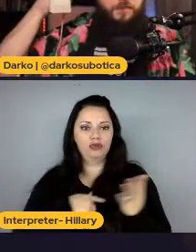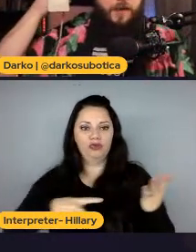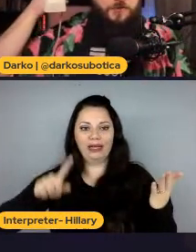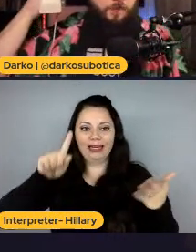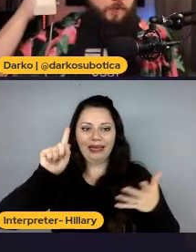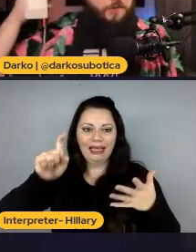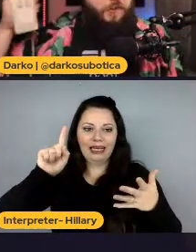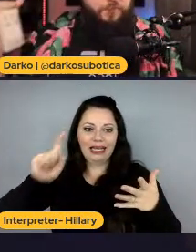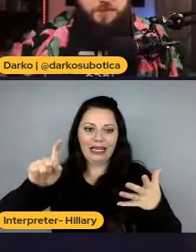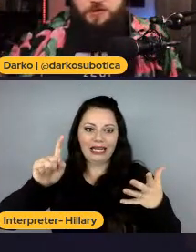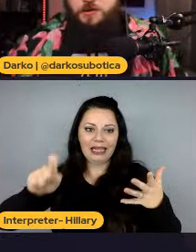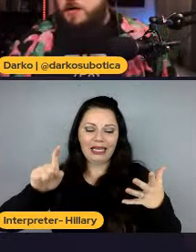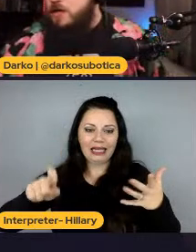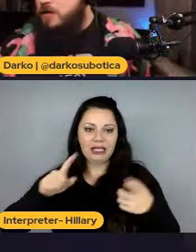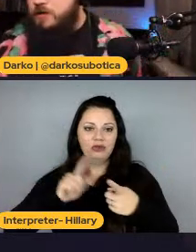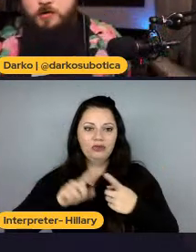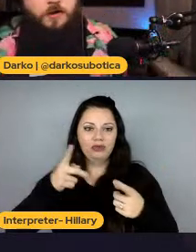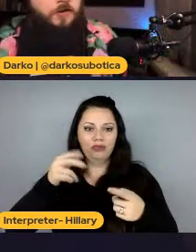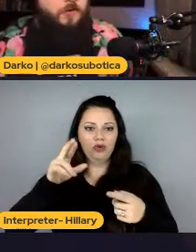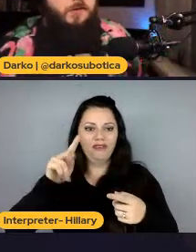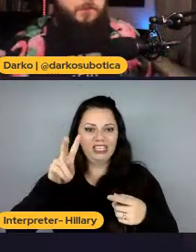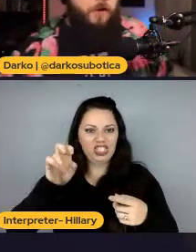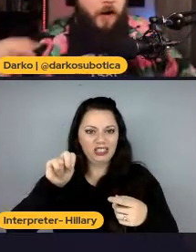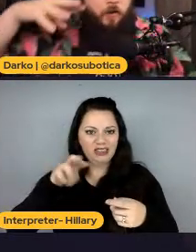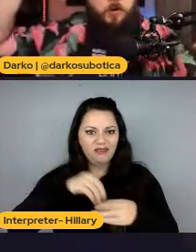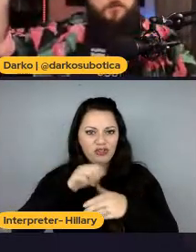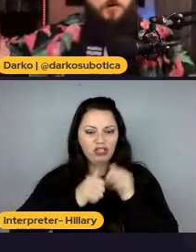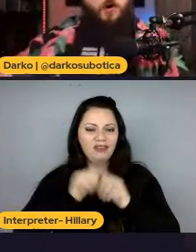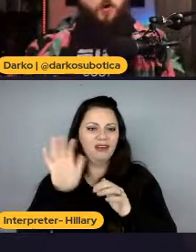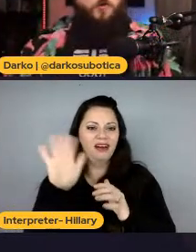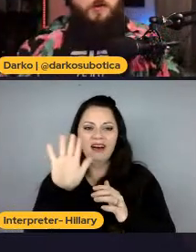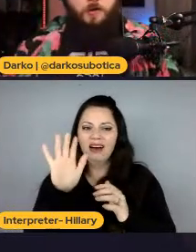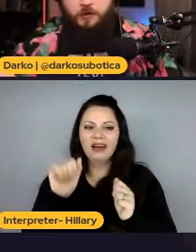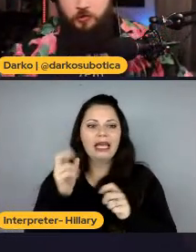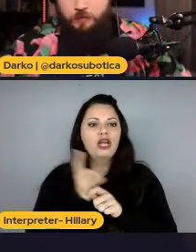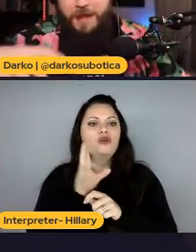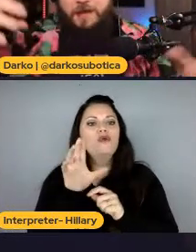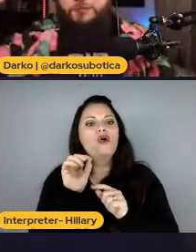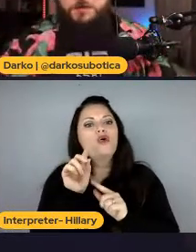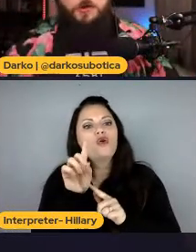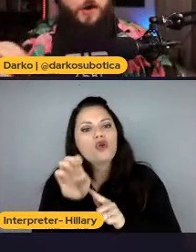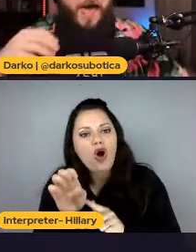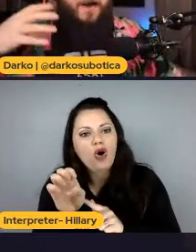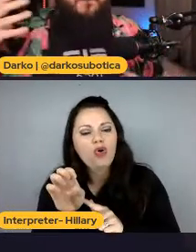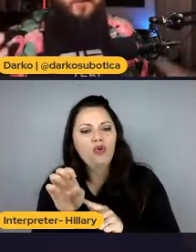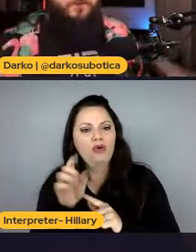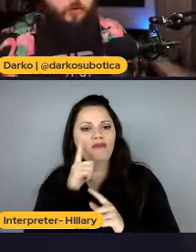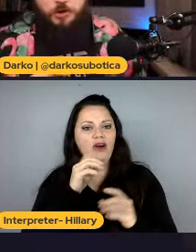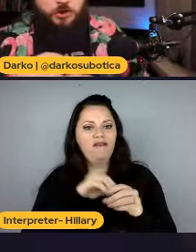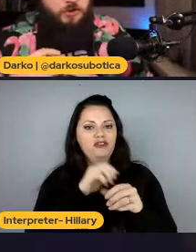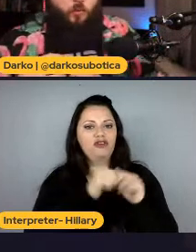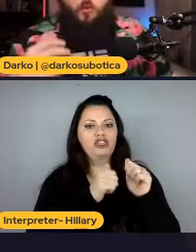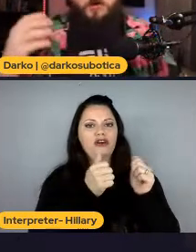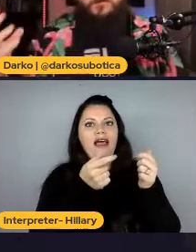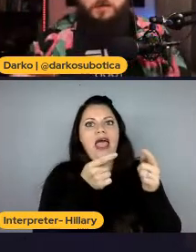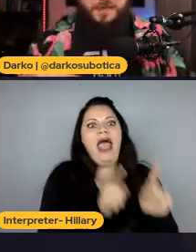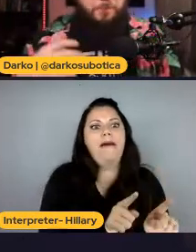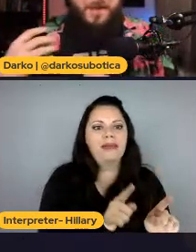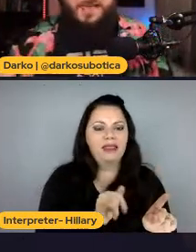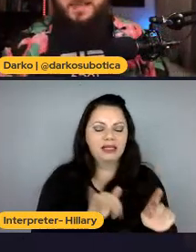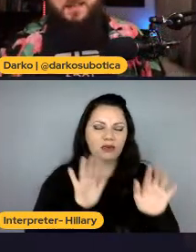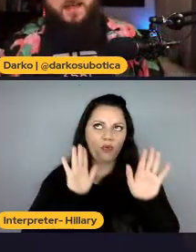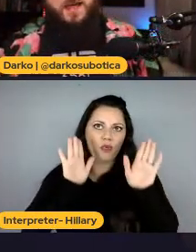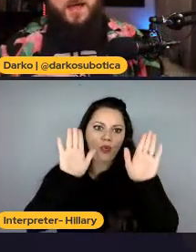bunch of times to provision infrastructure, you can use the power of code to make infrastructure happen, which is just wonderful.